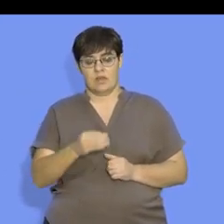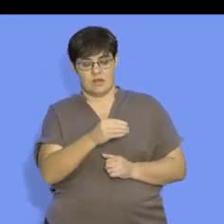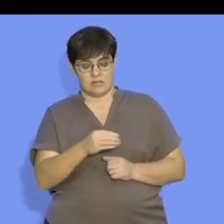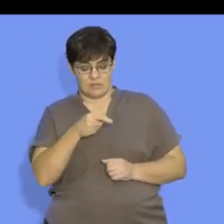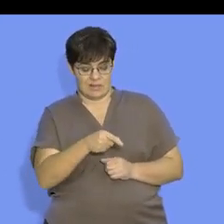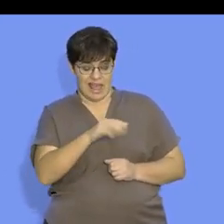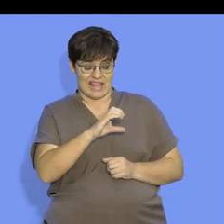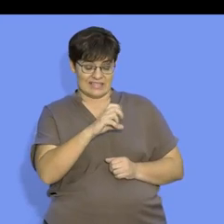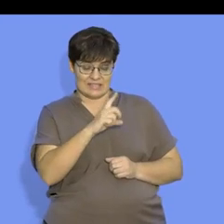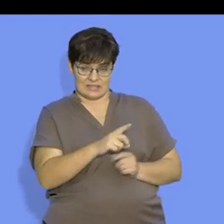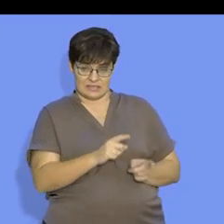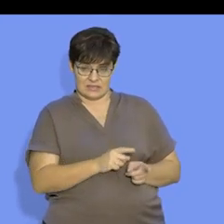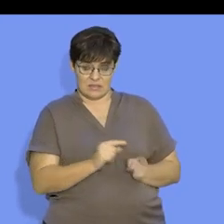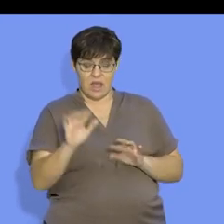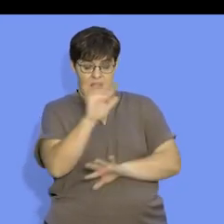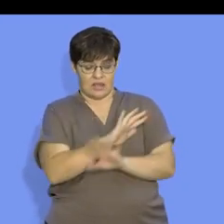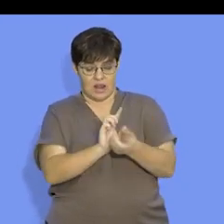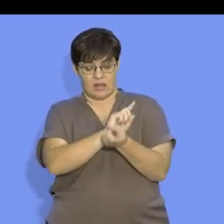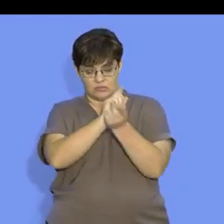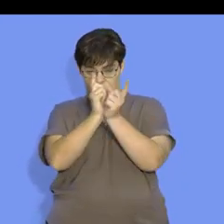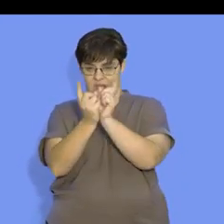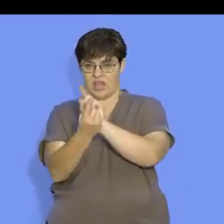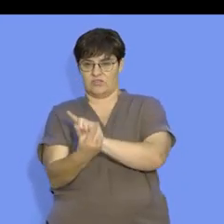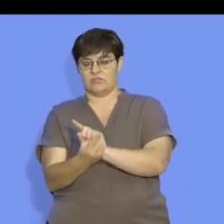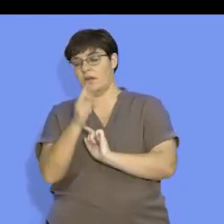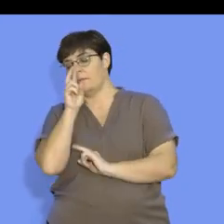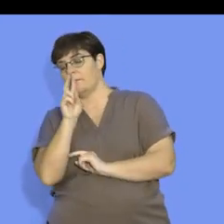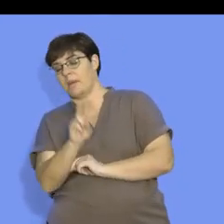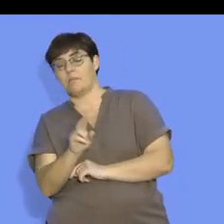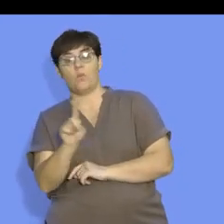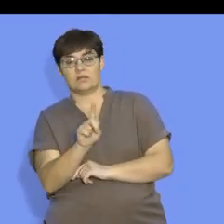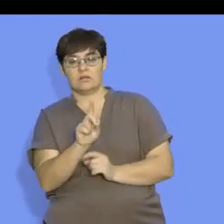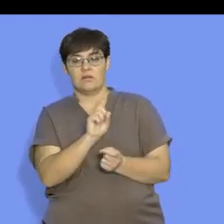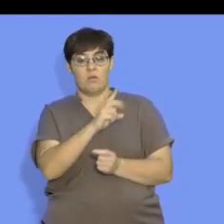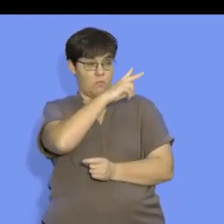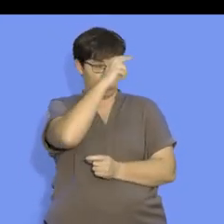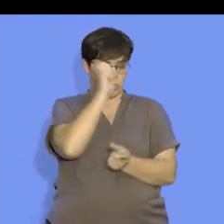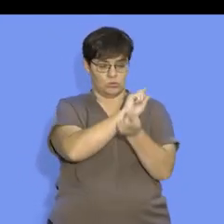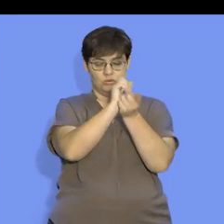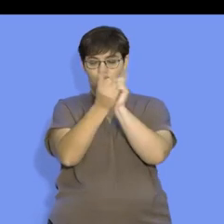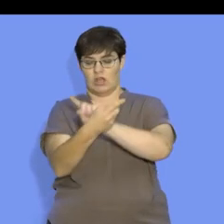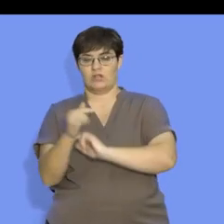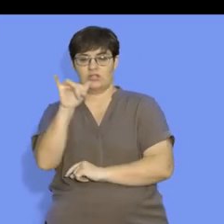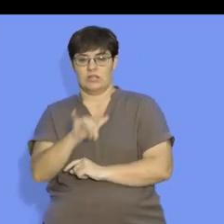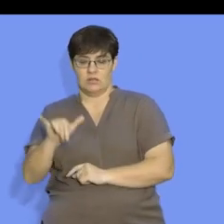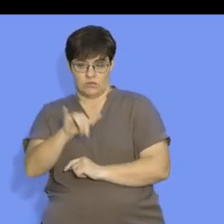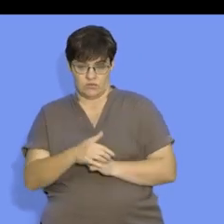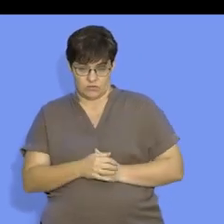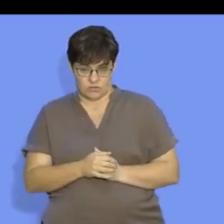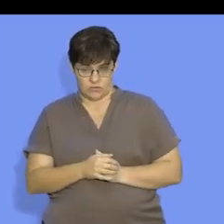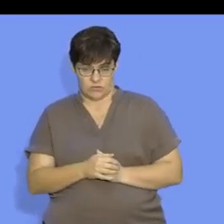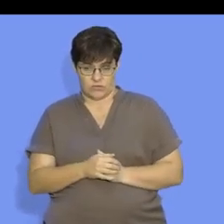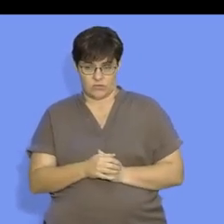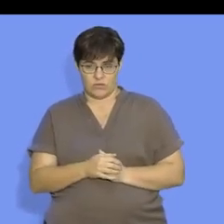bromothymol blue in a sample of an acid, the color change that we observe is yellow, okay? While if